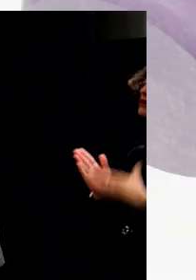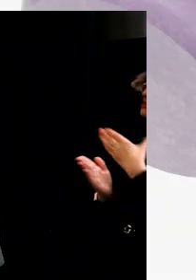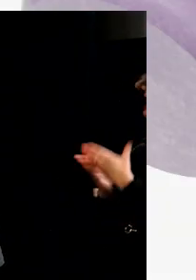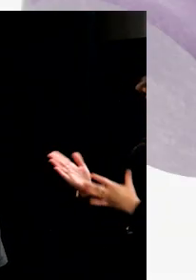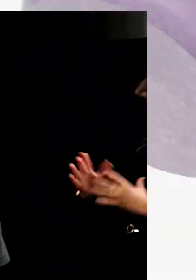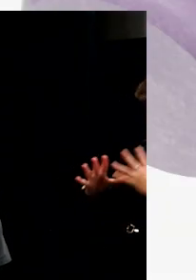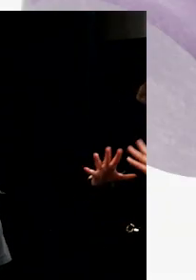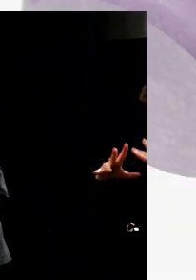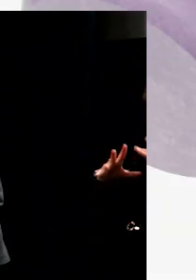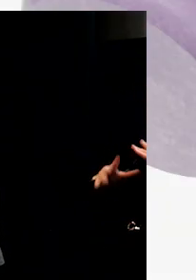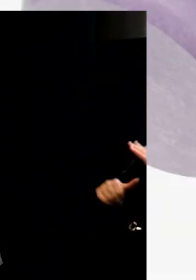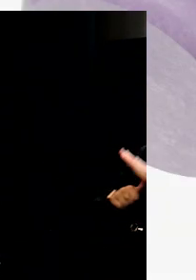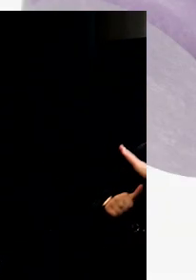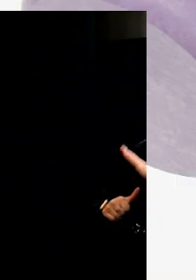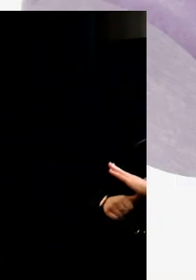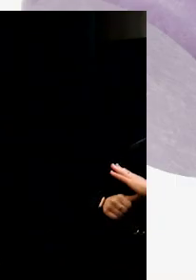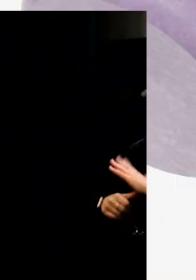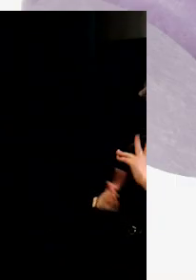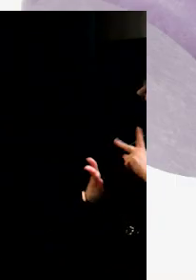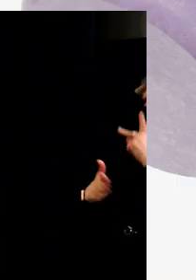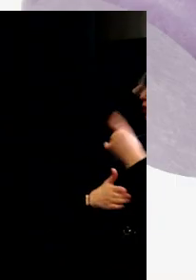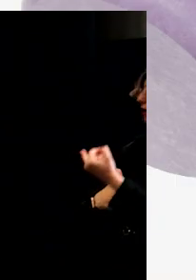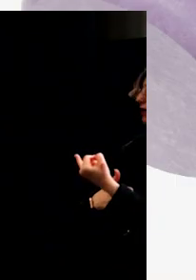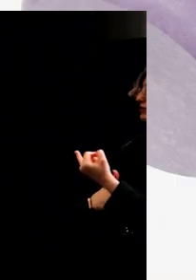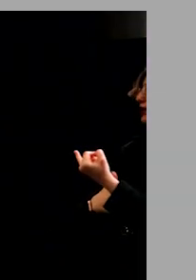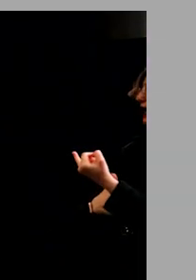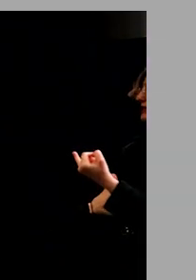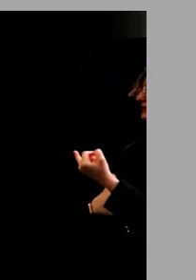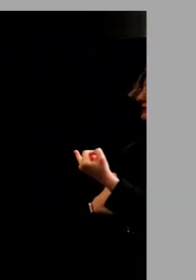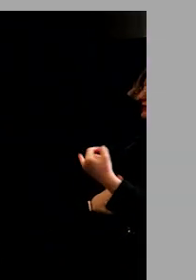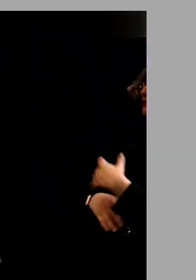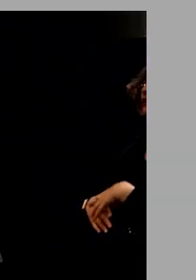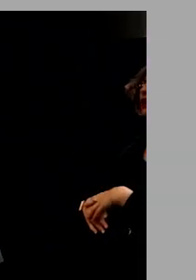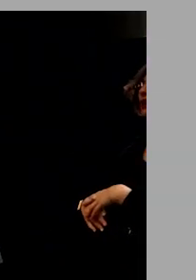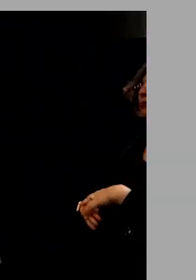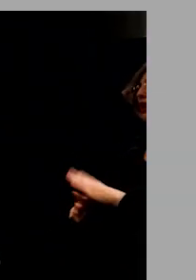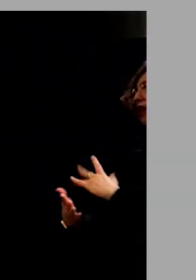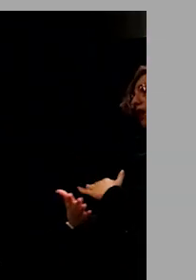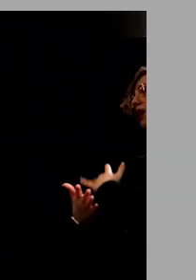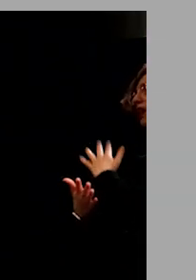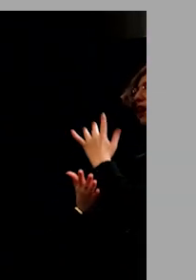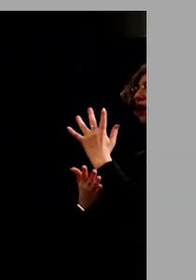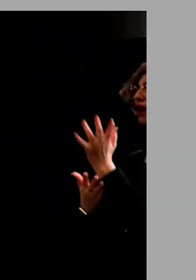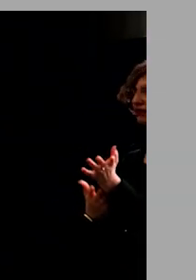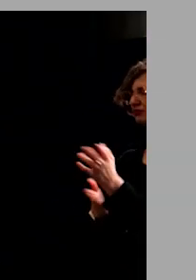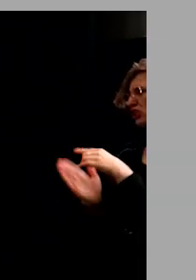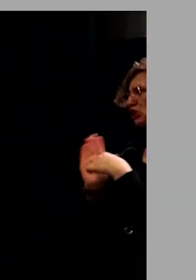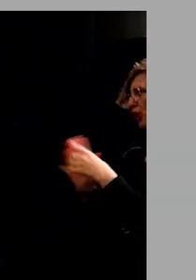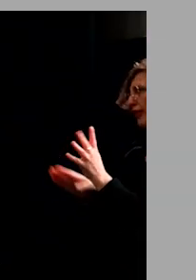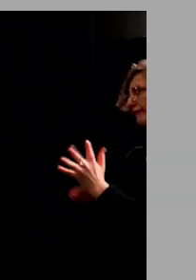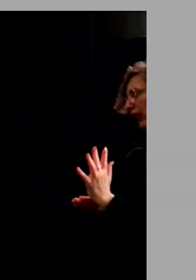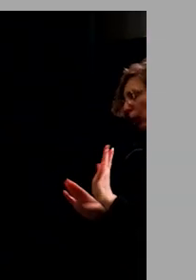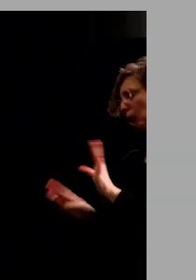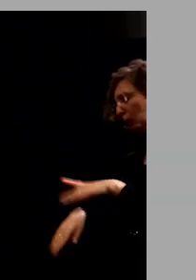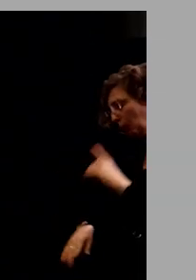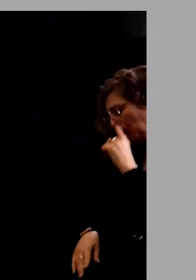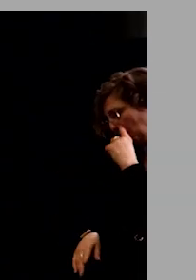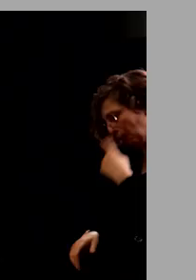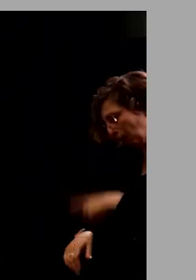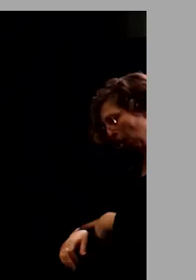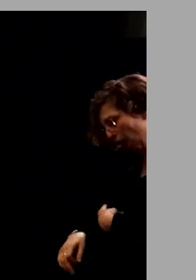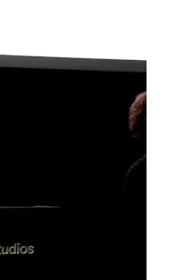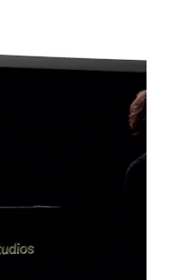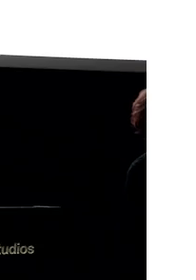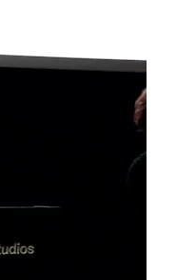cool capstone projects. But I'm not going to bore you with this video, it's kind of long, but yeah.